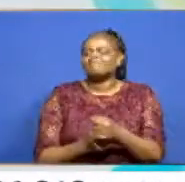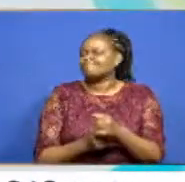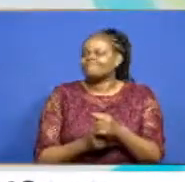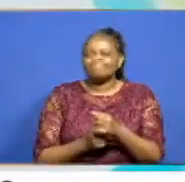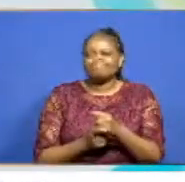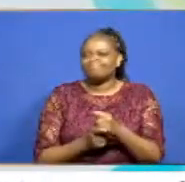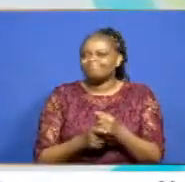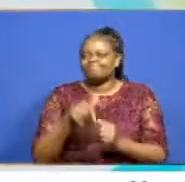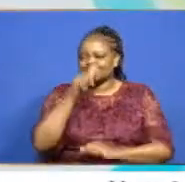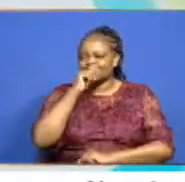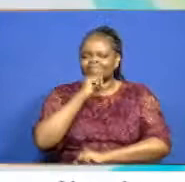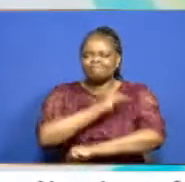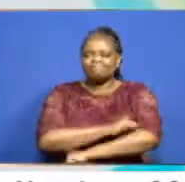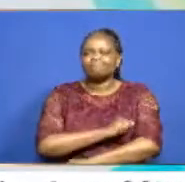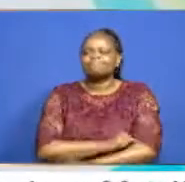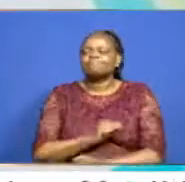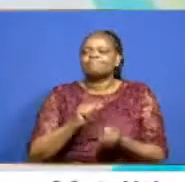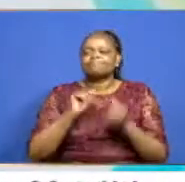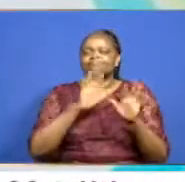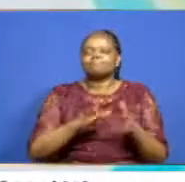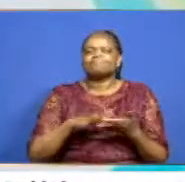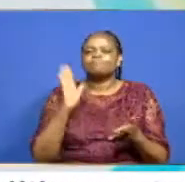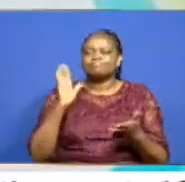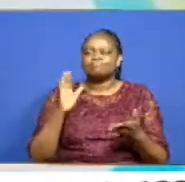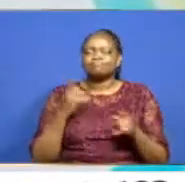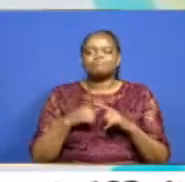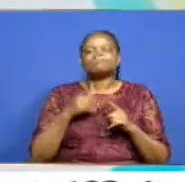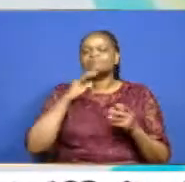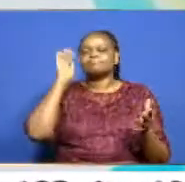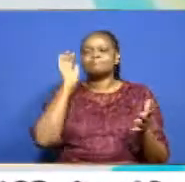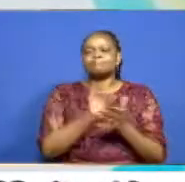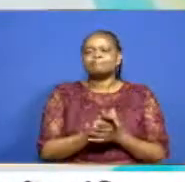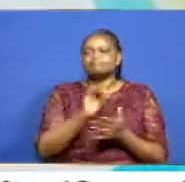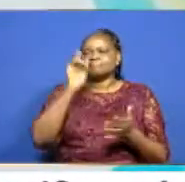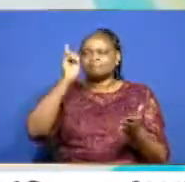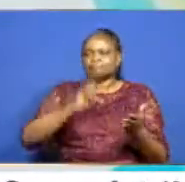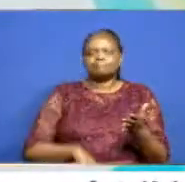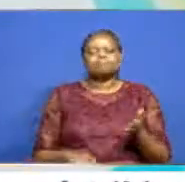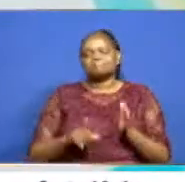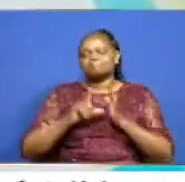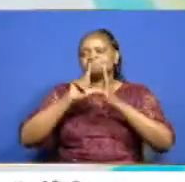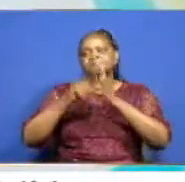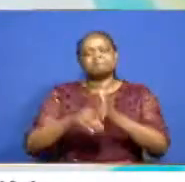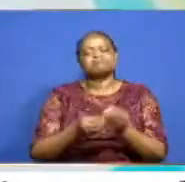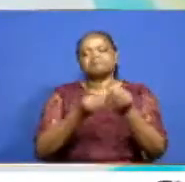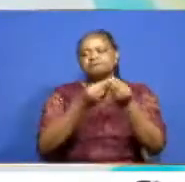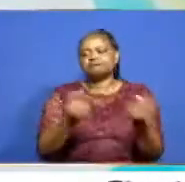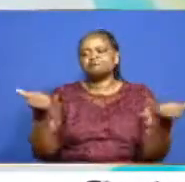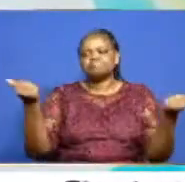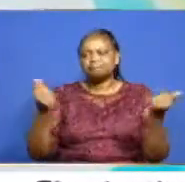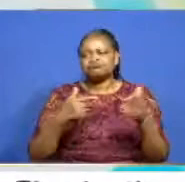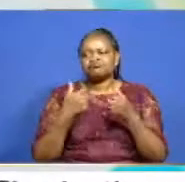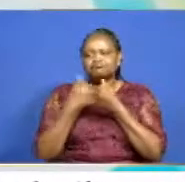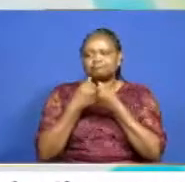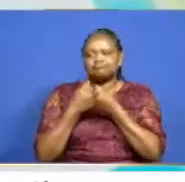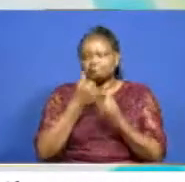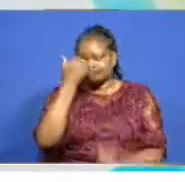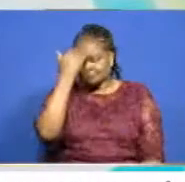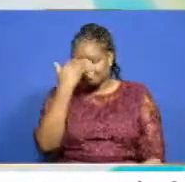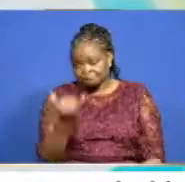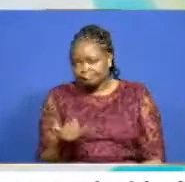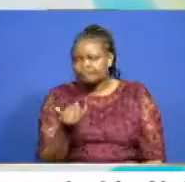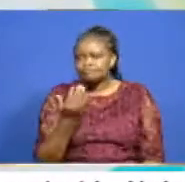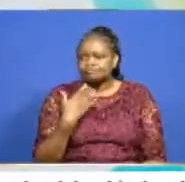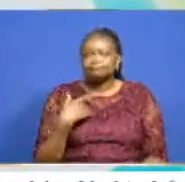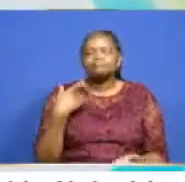suffer at the most. But I believe in the fullness of time, we shall still overcome this particular challenge, because we're trying to look at ways and means through